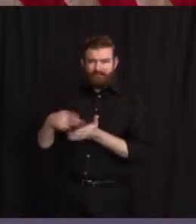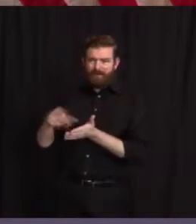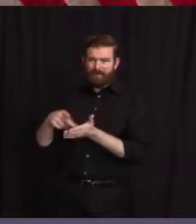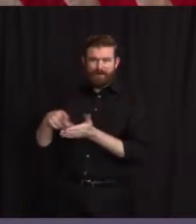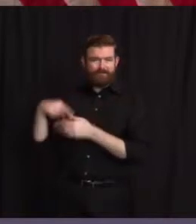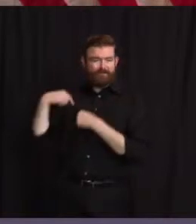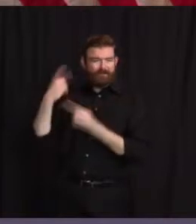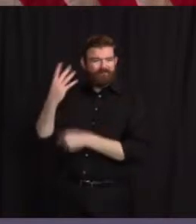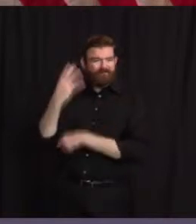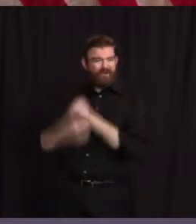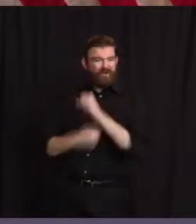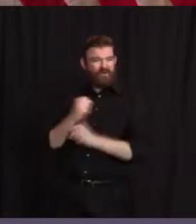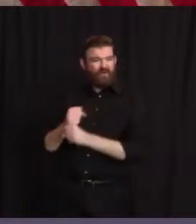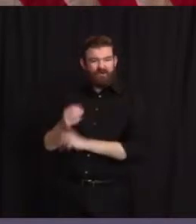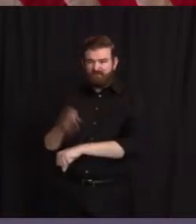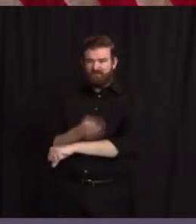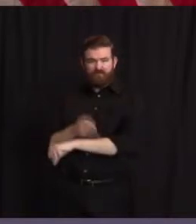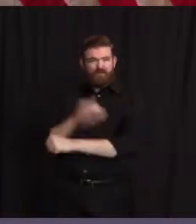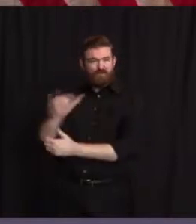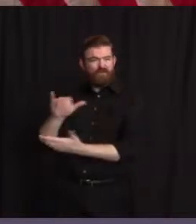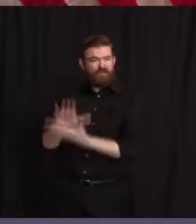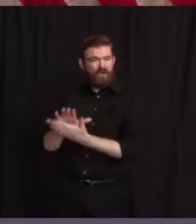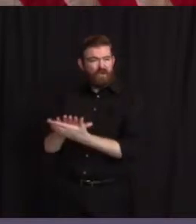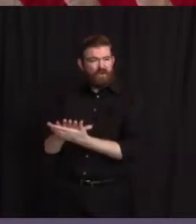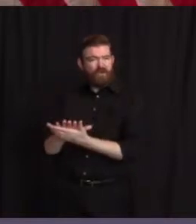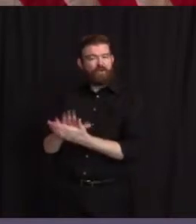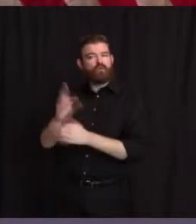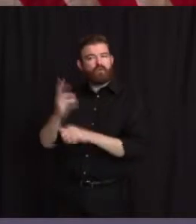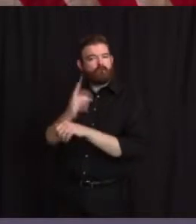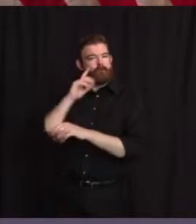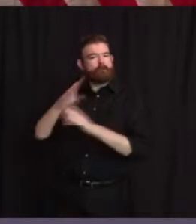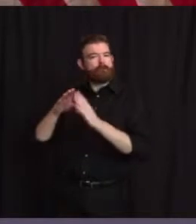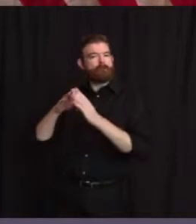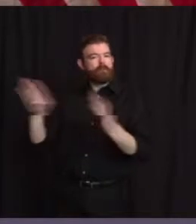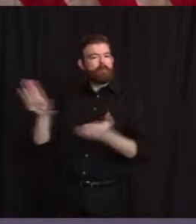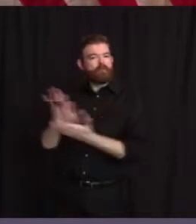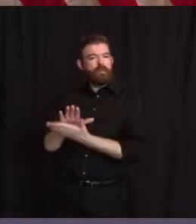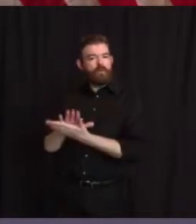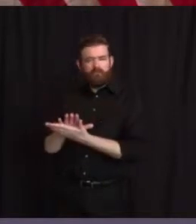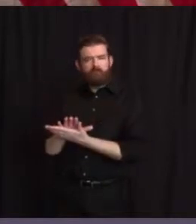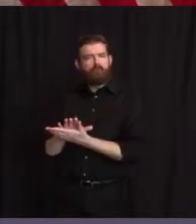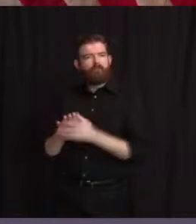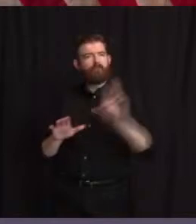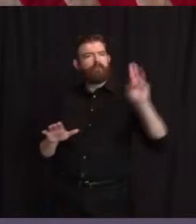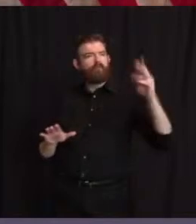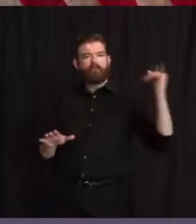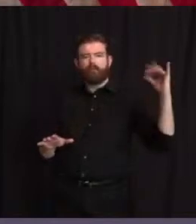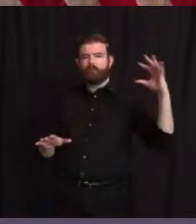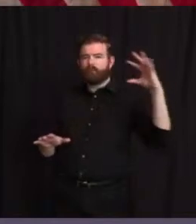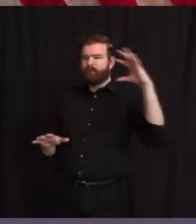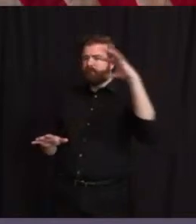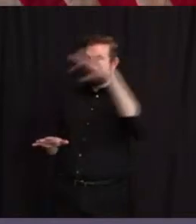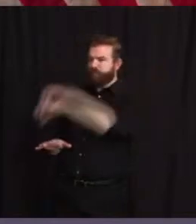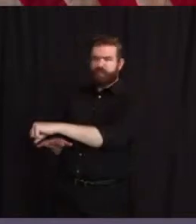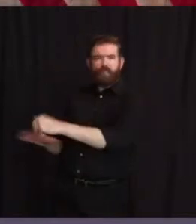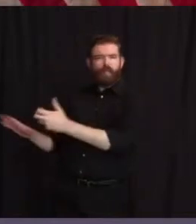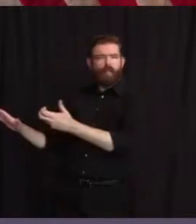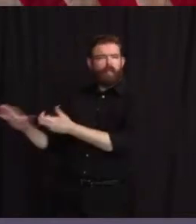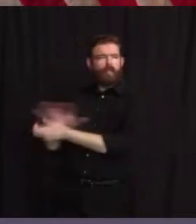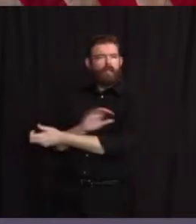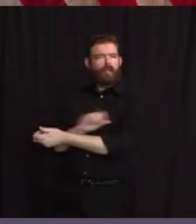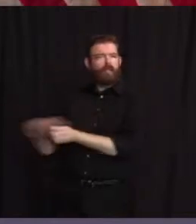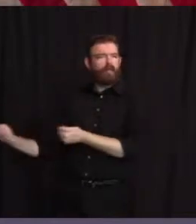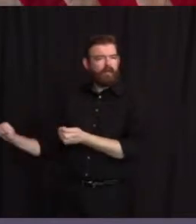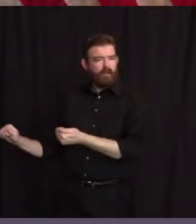Wood Johnson's plan to destroy that school building? Will you intervene to save the school, or at least ensure a replacement school gets built before